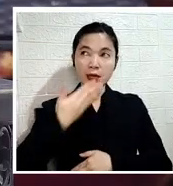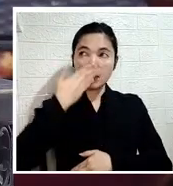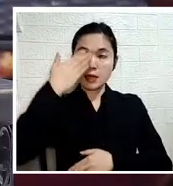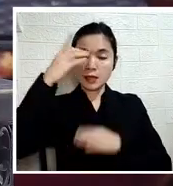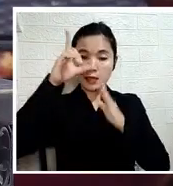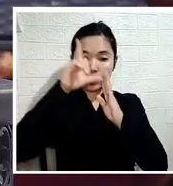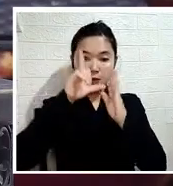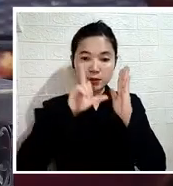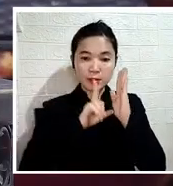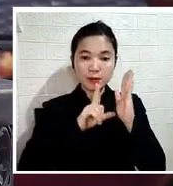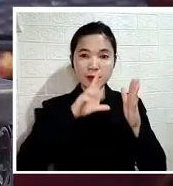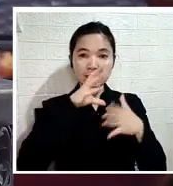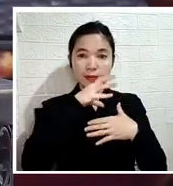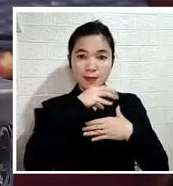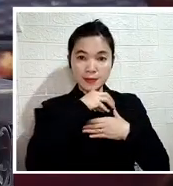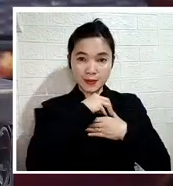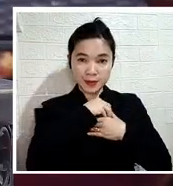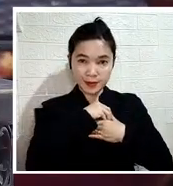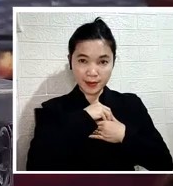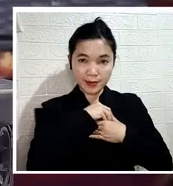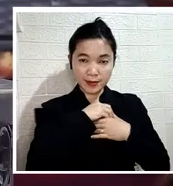within my